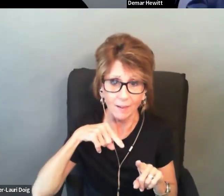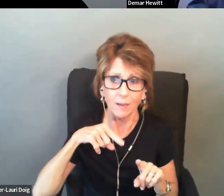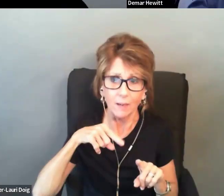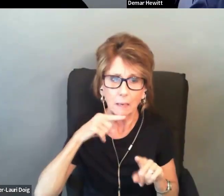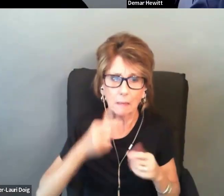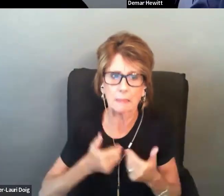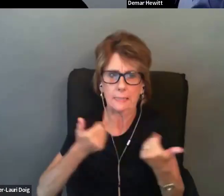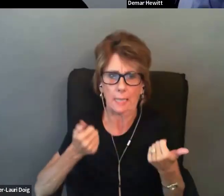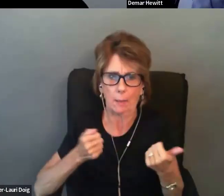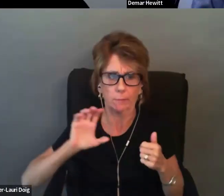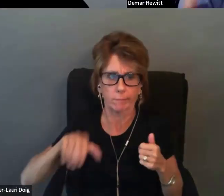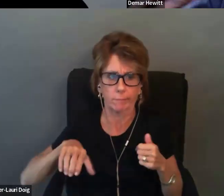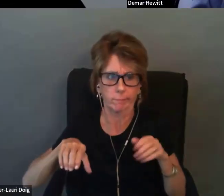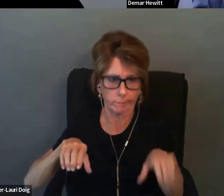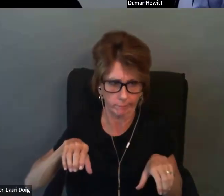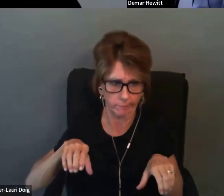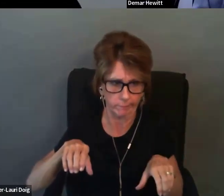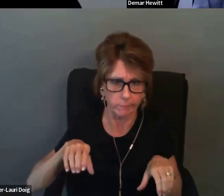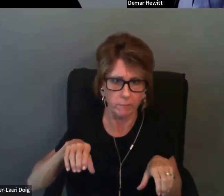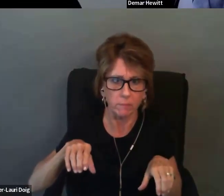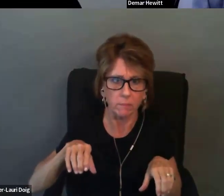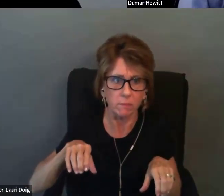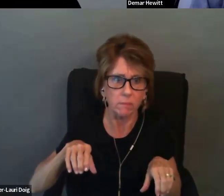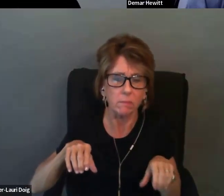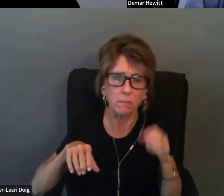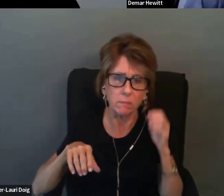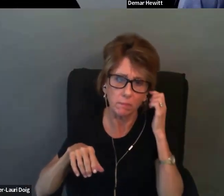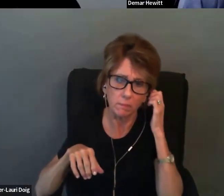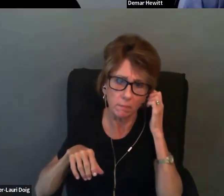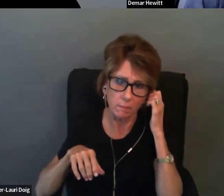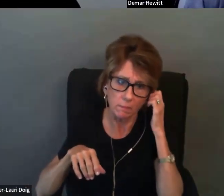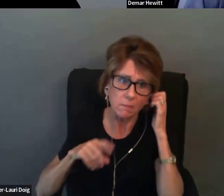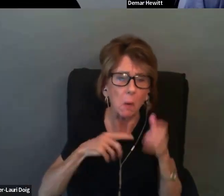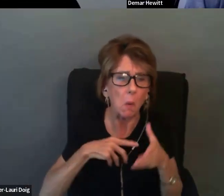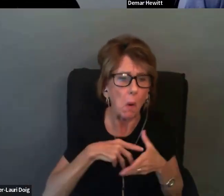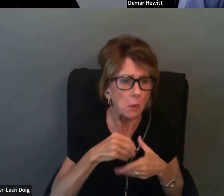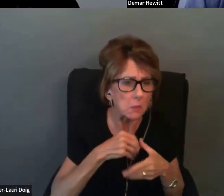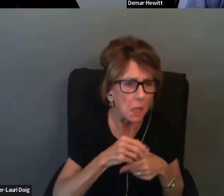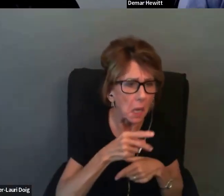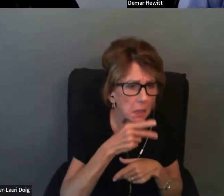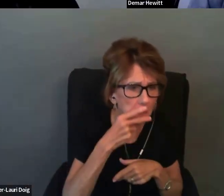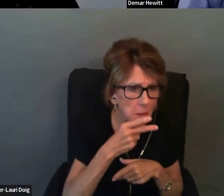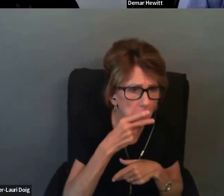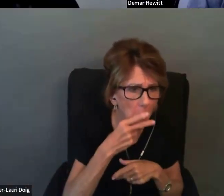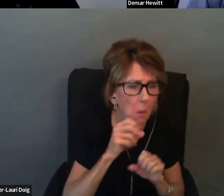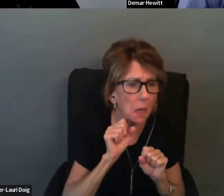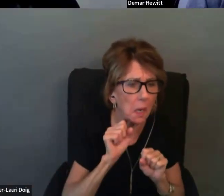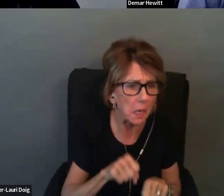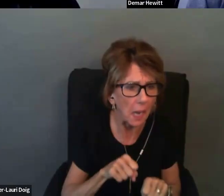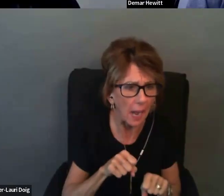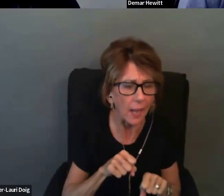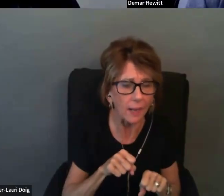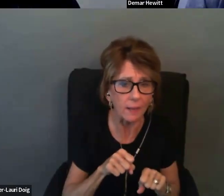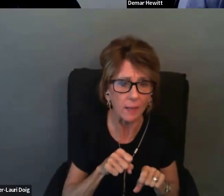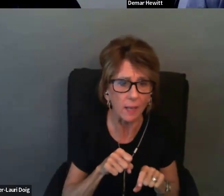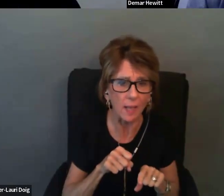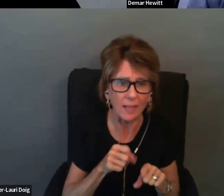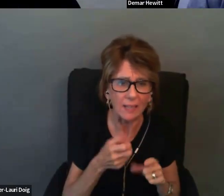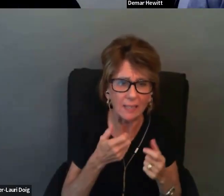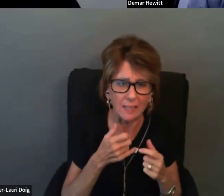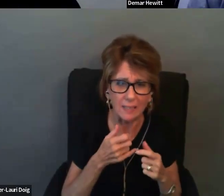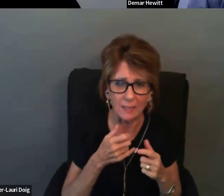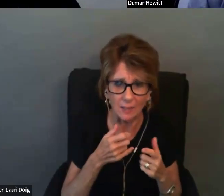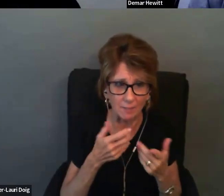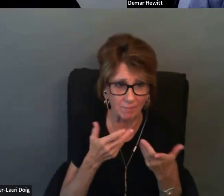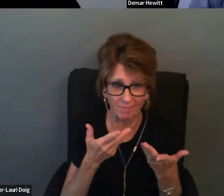can venture out, consume your smoking and anything else like that. Then though it might be harder